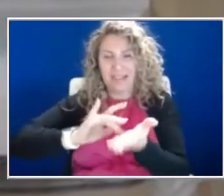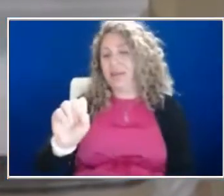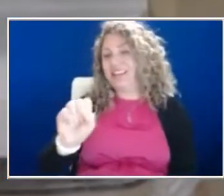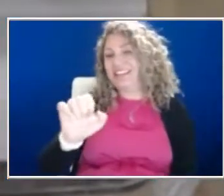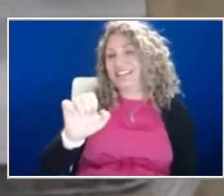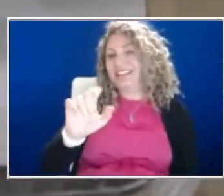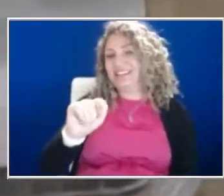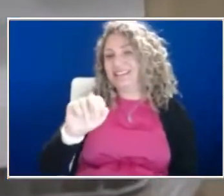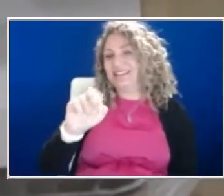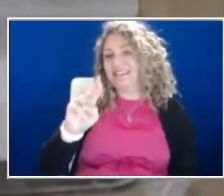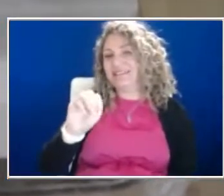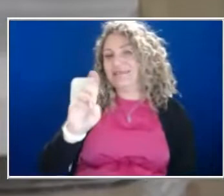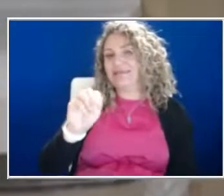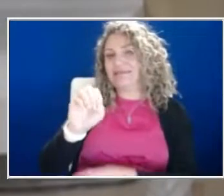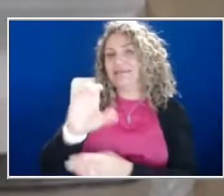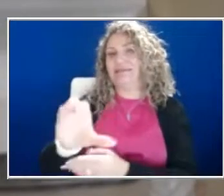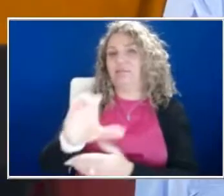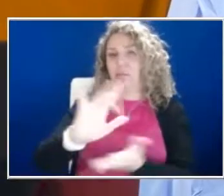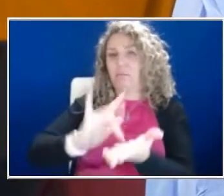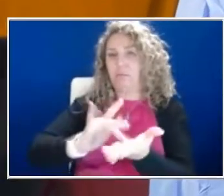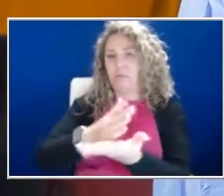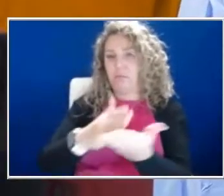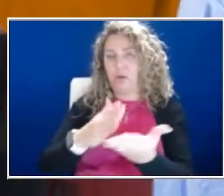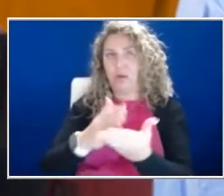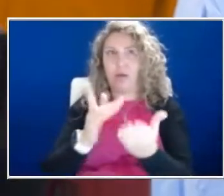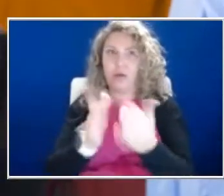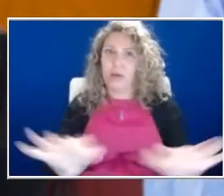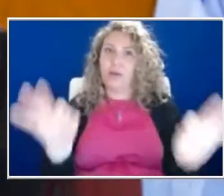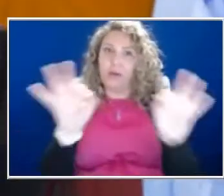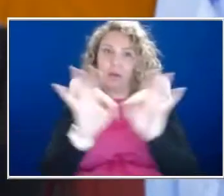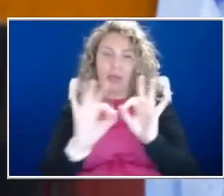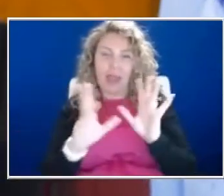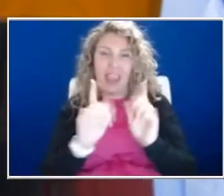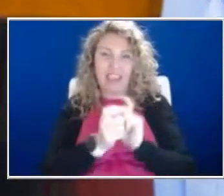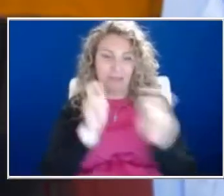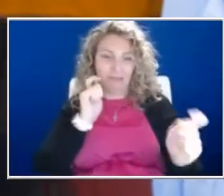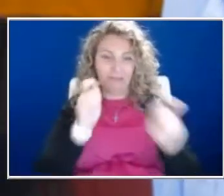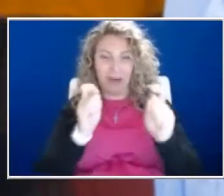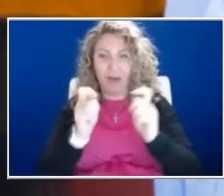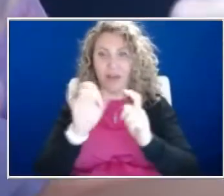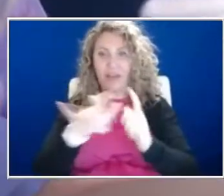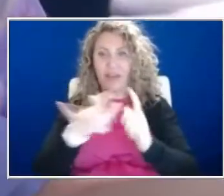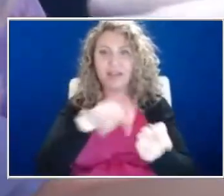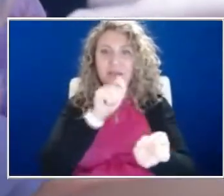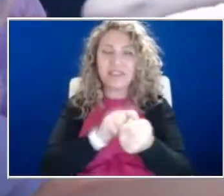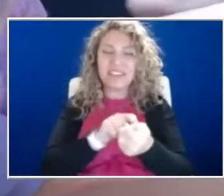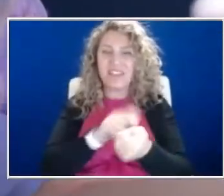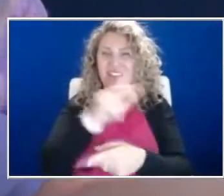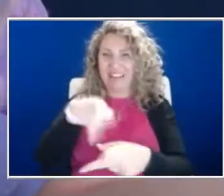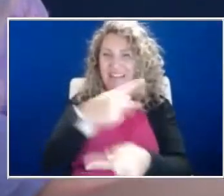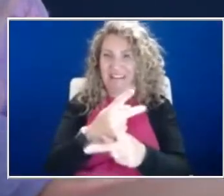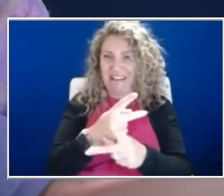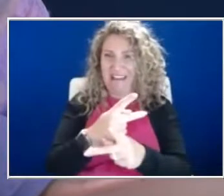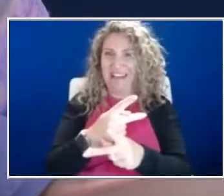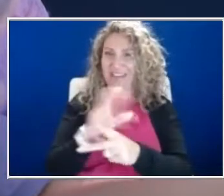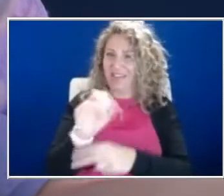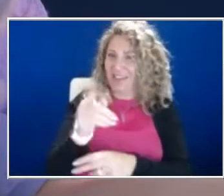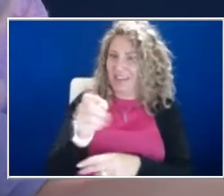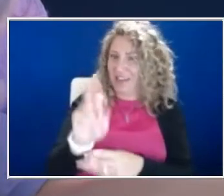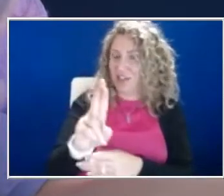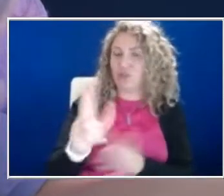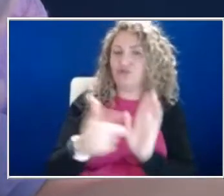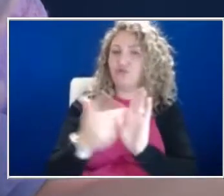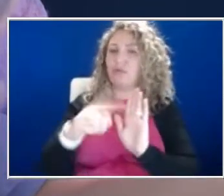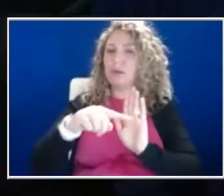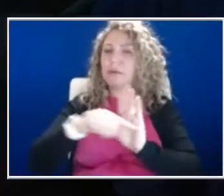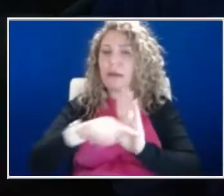is so tailored according to that treatment or according to that breast cancer type. Triple negative breast cancer, we do see more